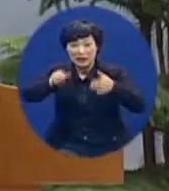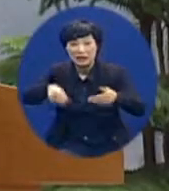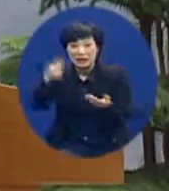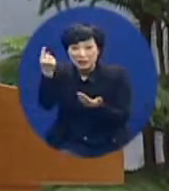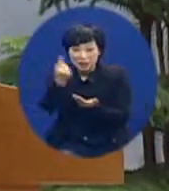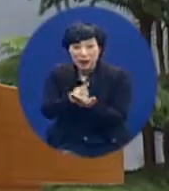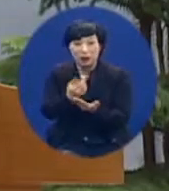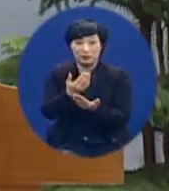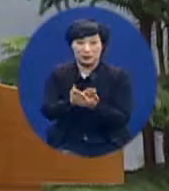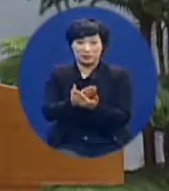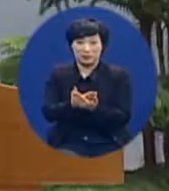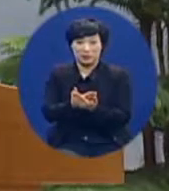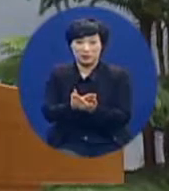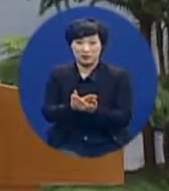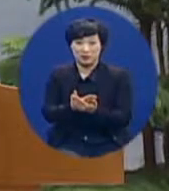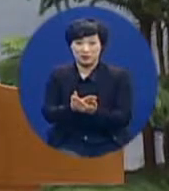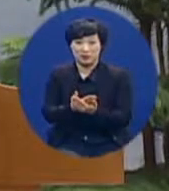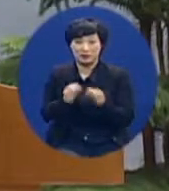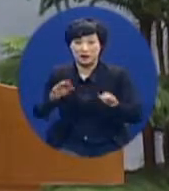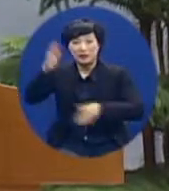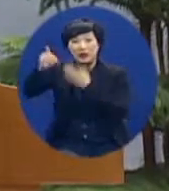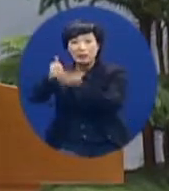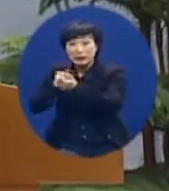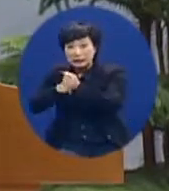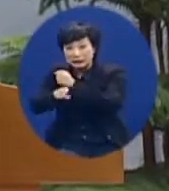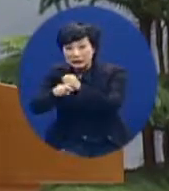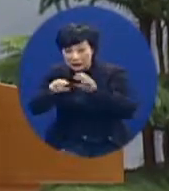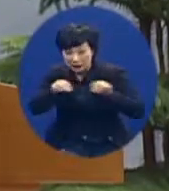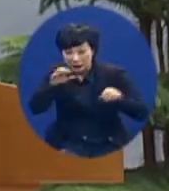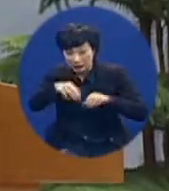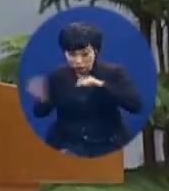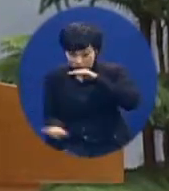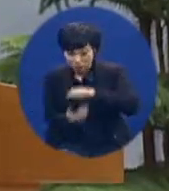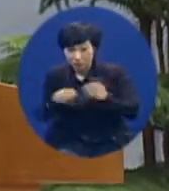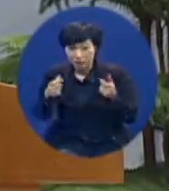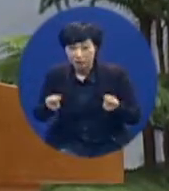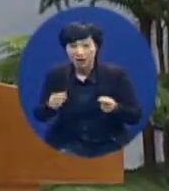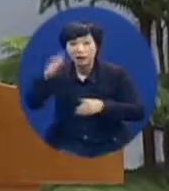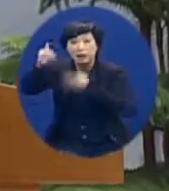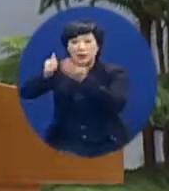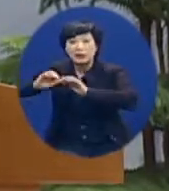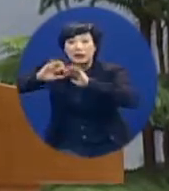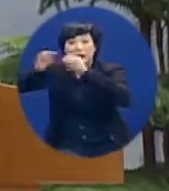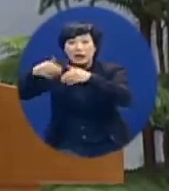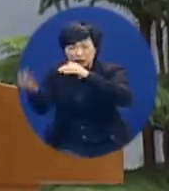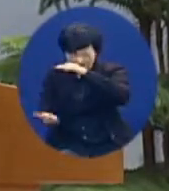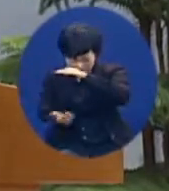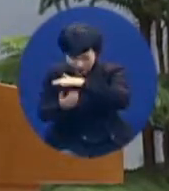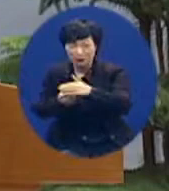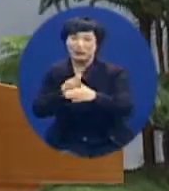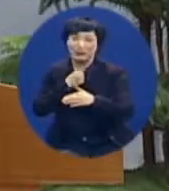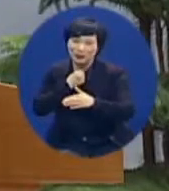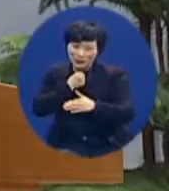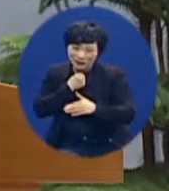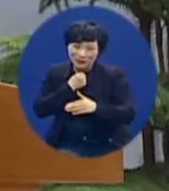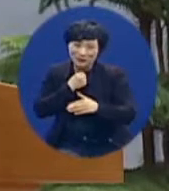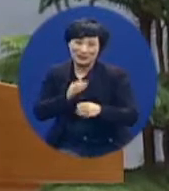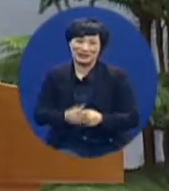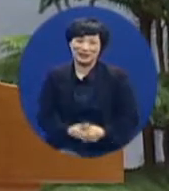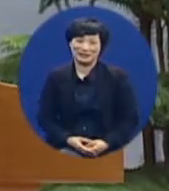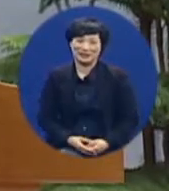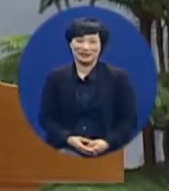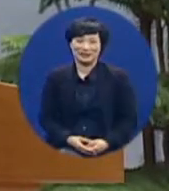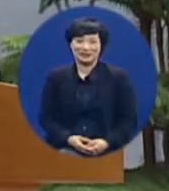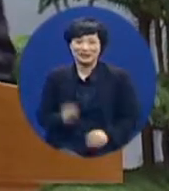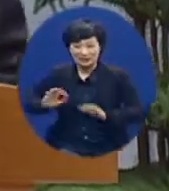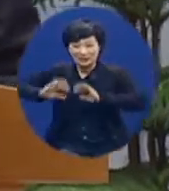your will be done here on earth, just as it is in heaven. Give us our daily